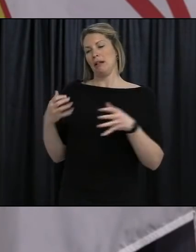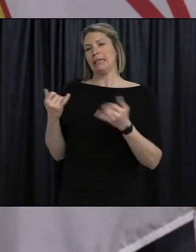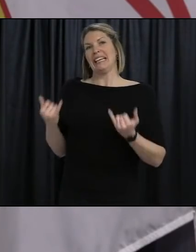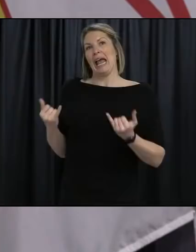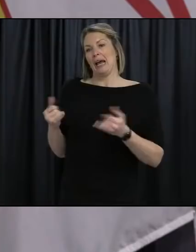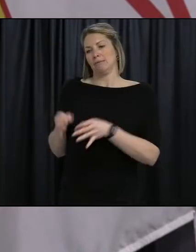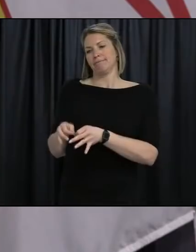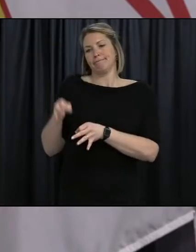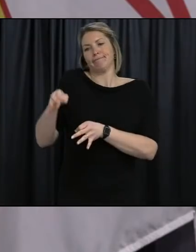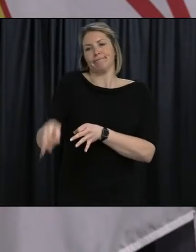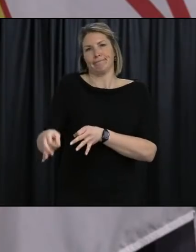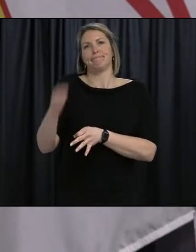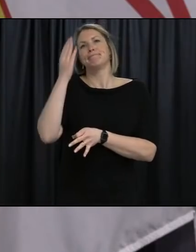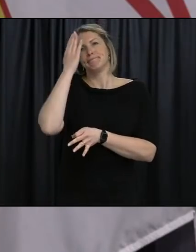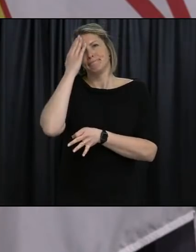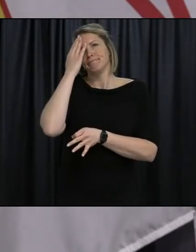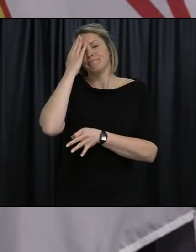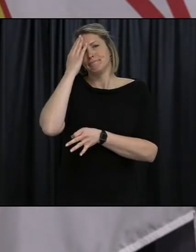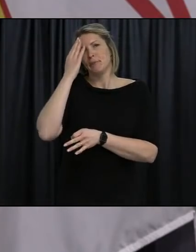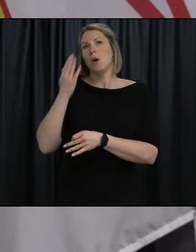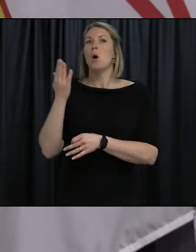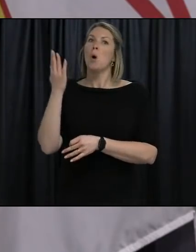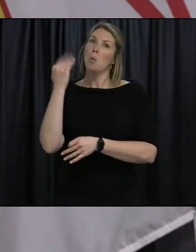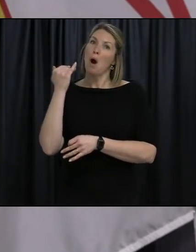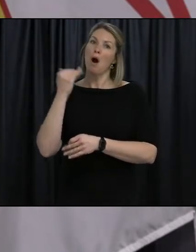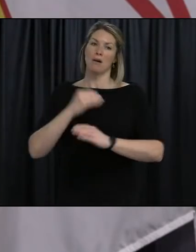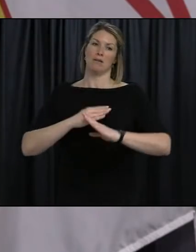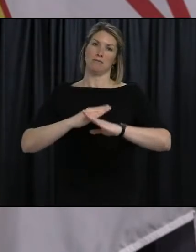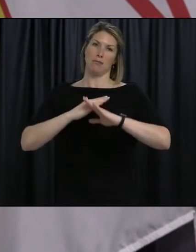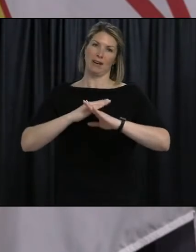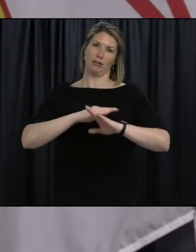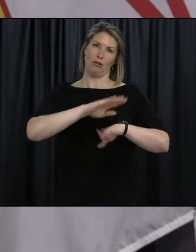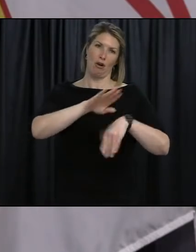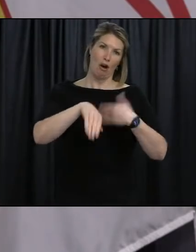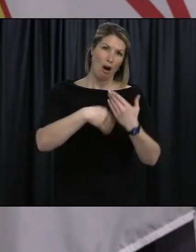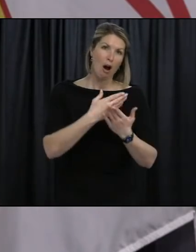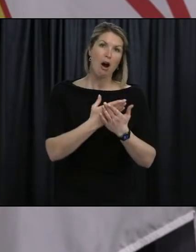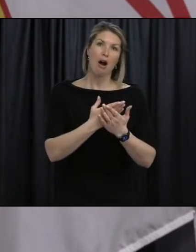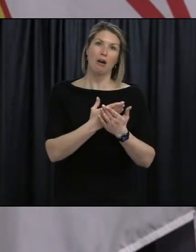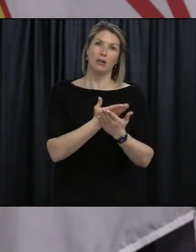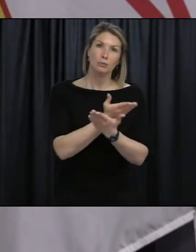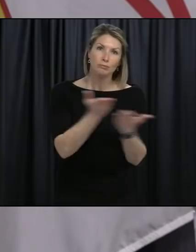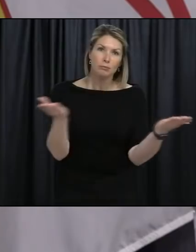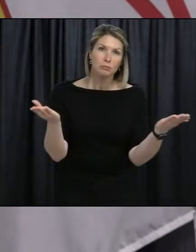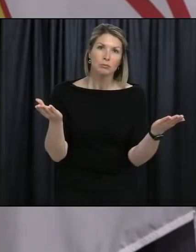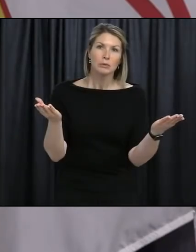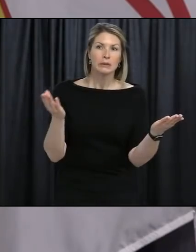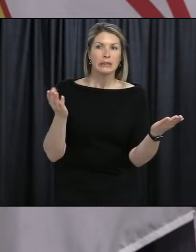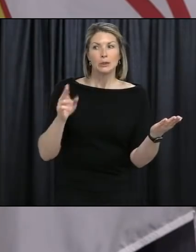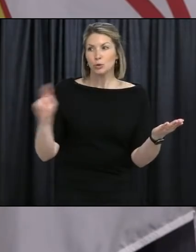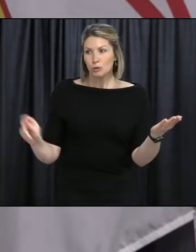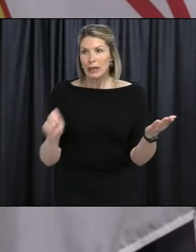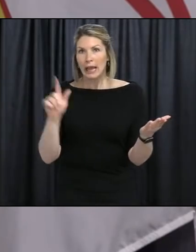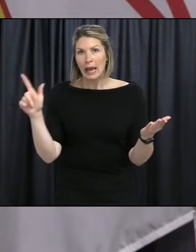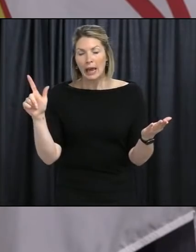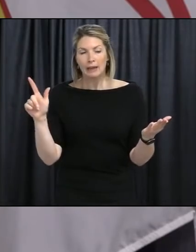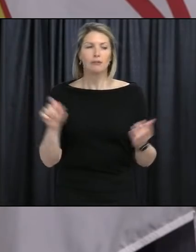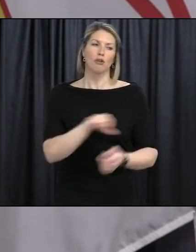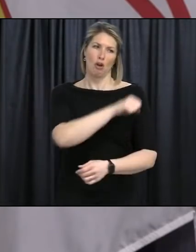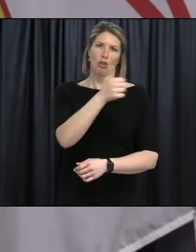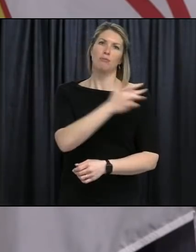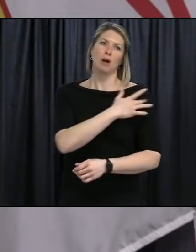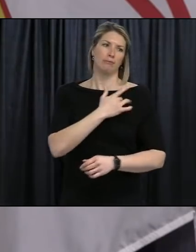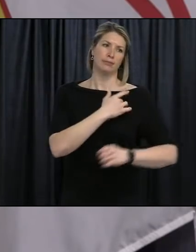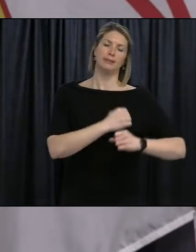being done to protect each and every person, not just in our province, but across Atlantic Canada. Your health and safety is our